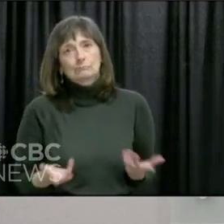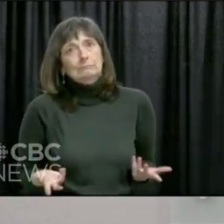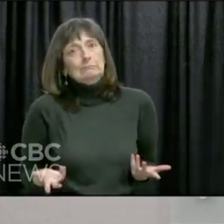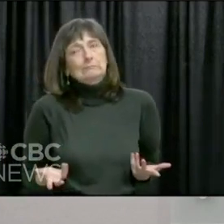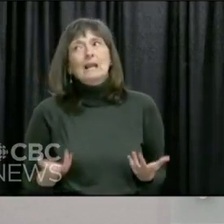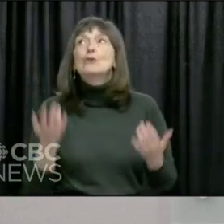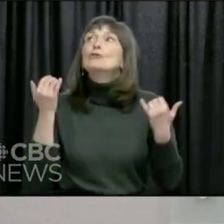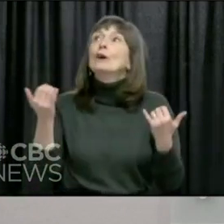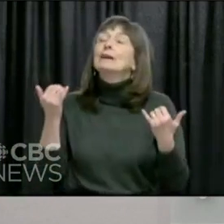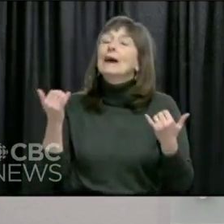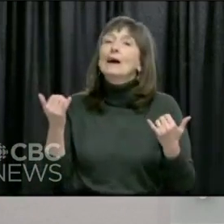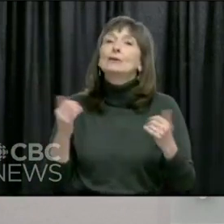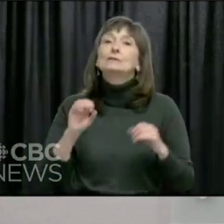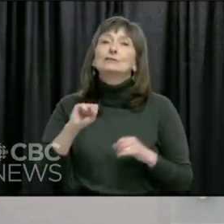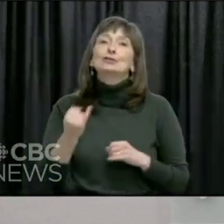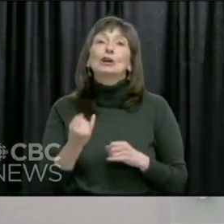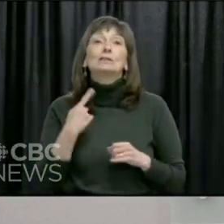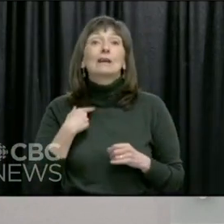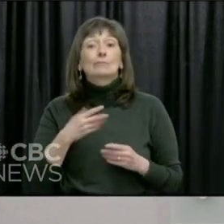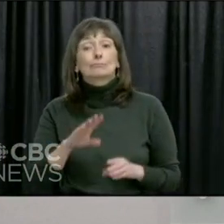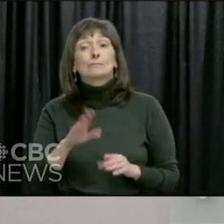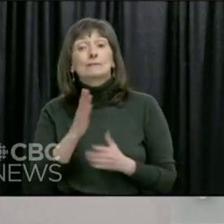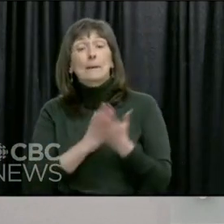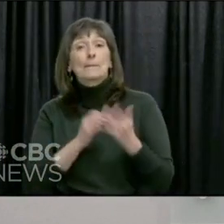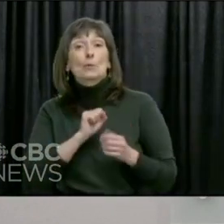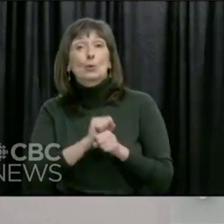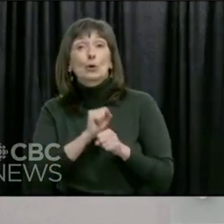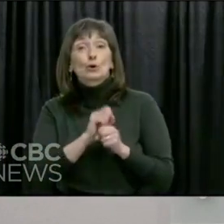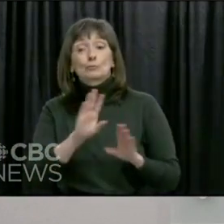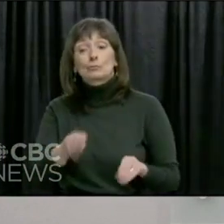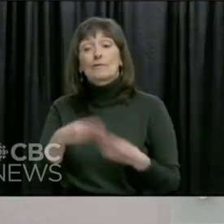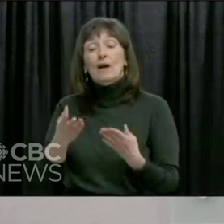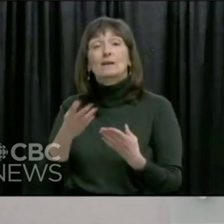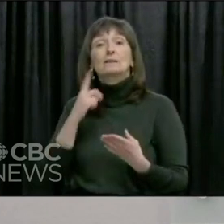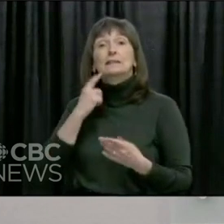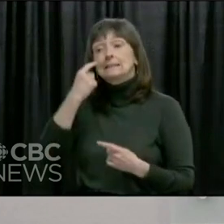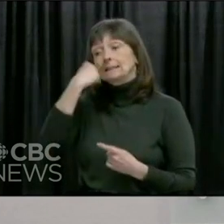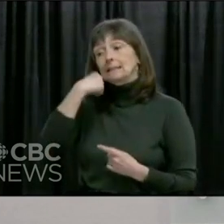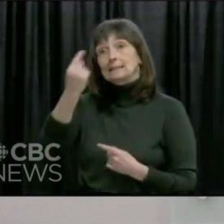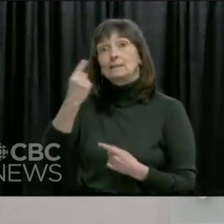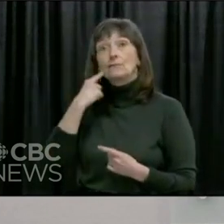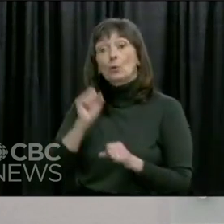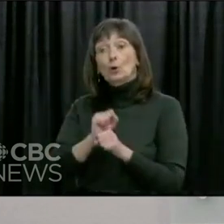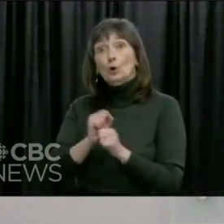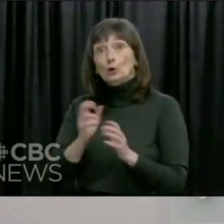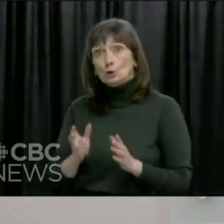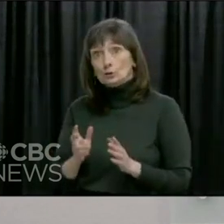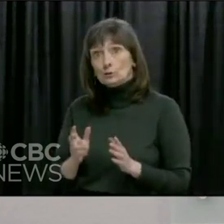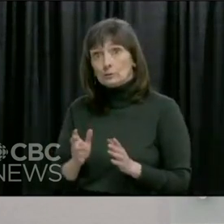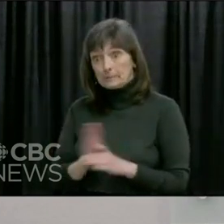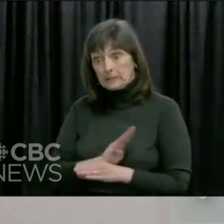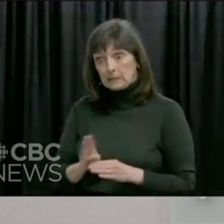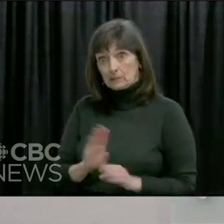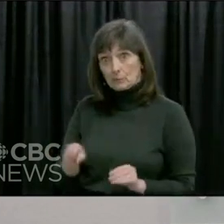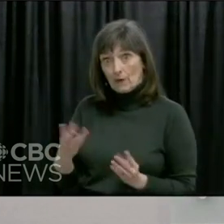for businesses who want to test their employees, for example. Do you recommend that employers do this, and how useful are those